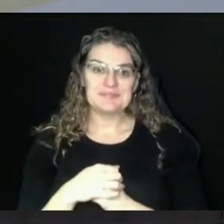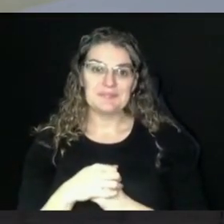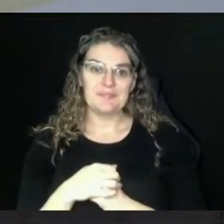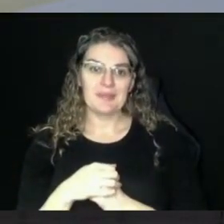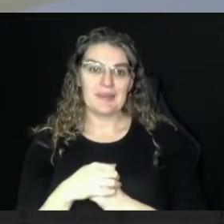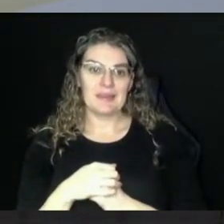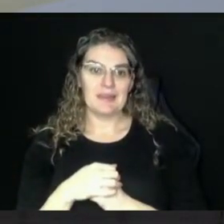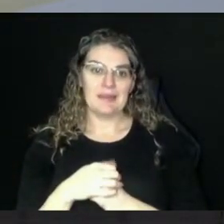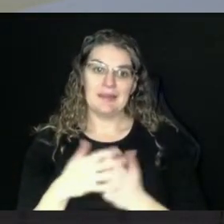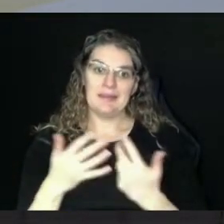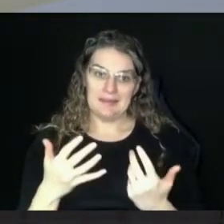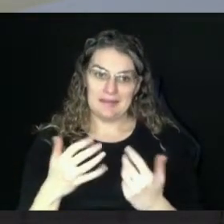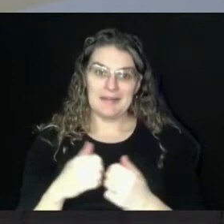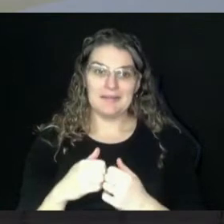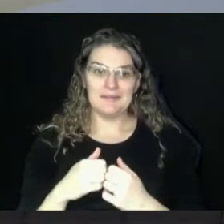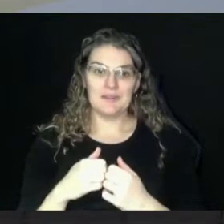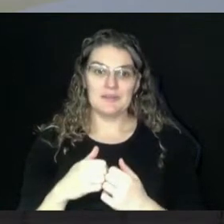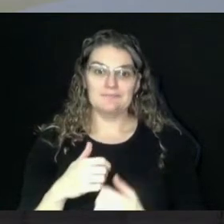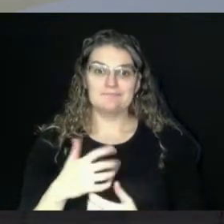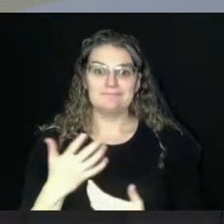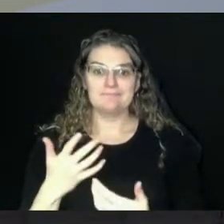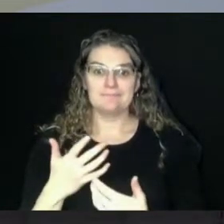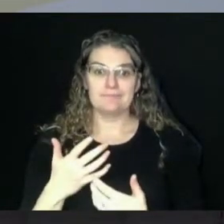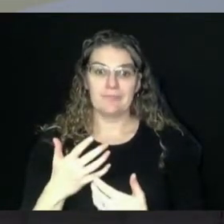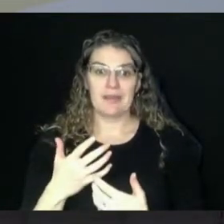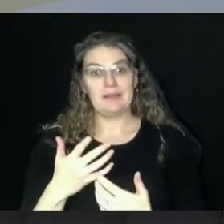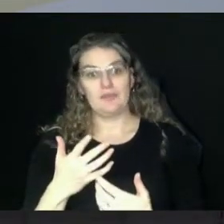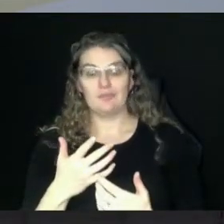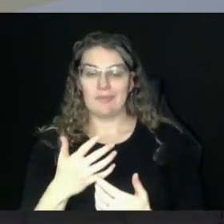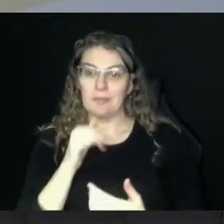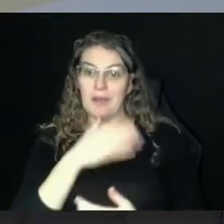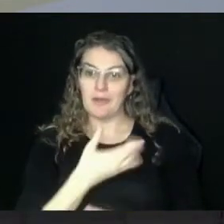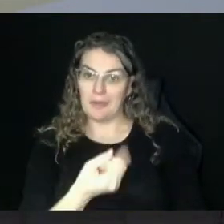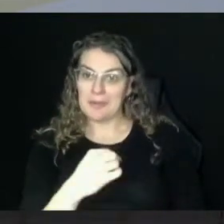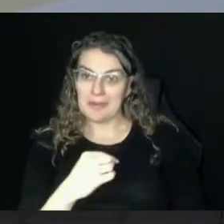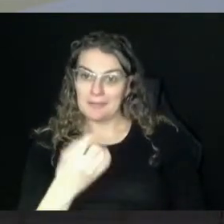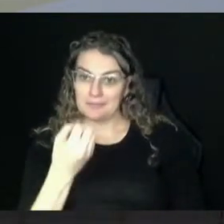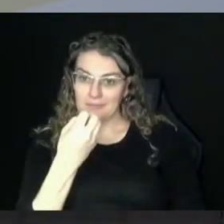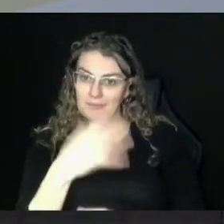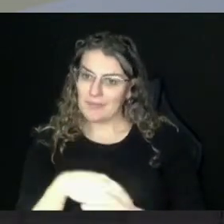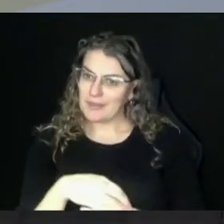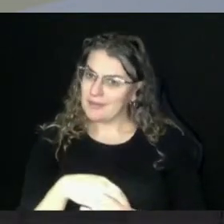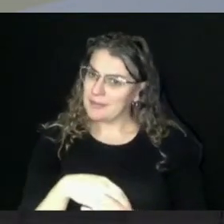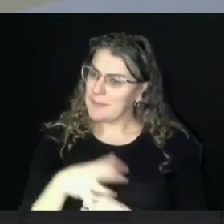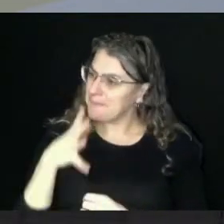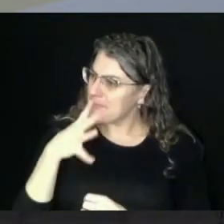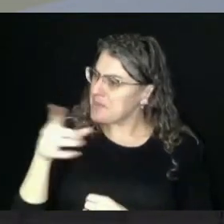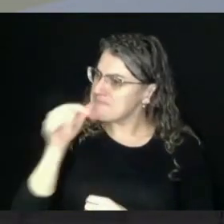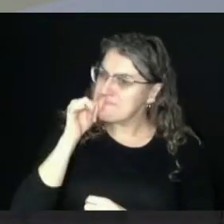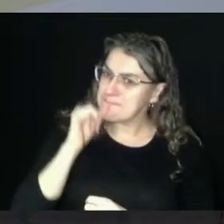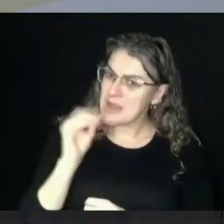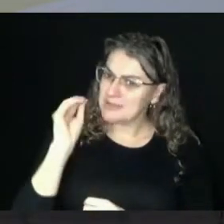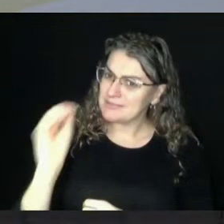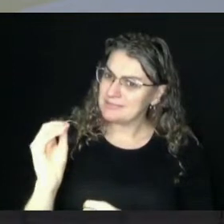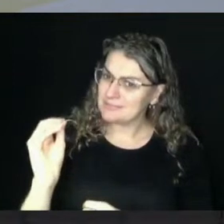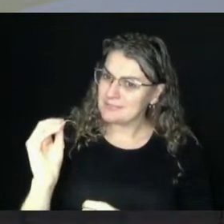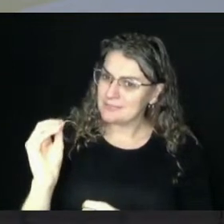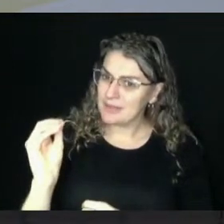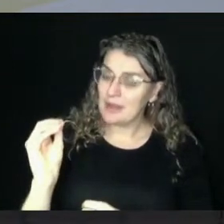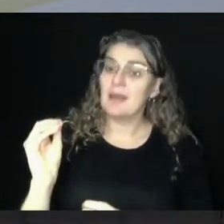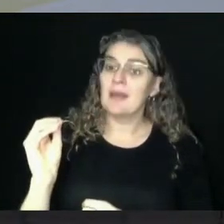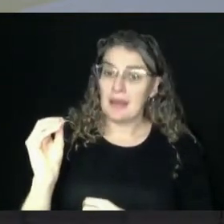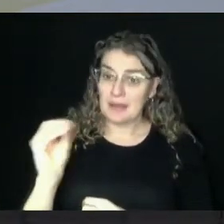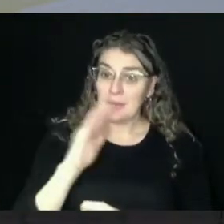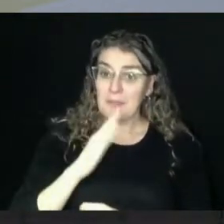after a particular moment at the house, that she didn't think I was being very patient. So this advice,